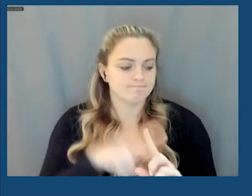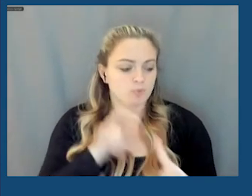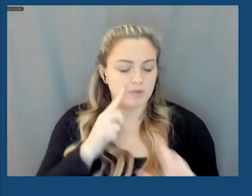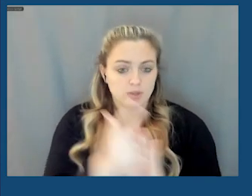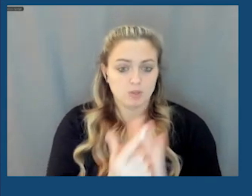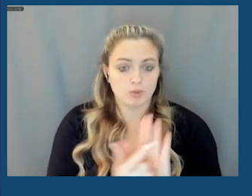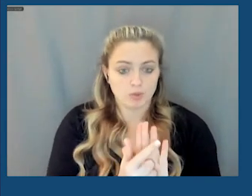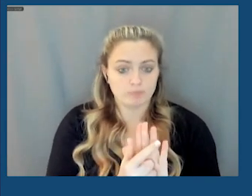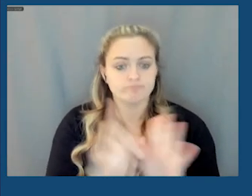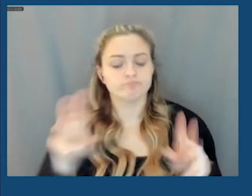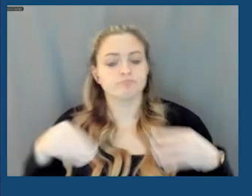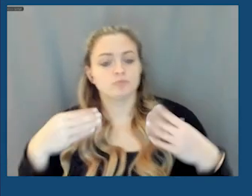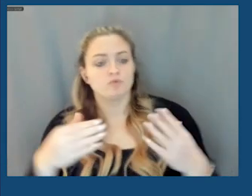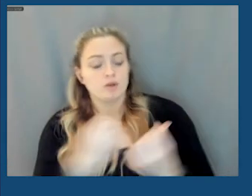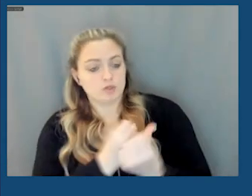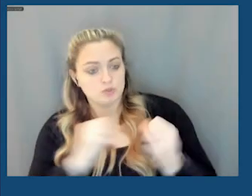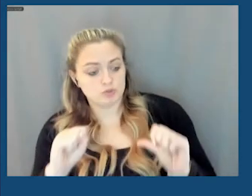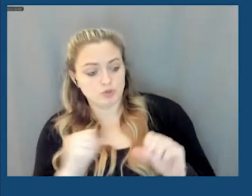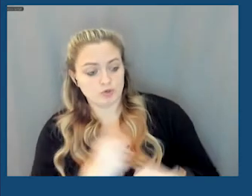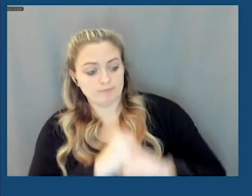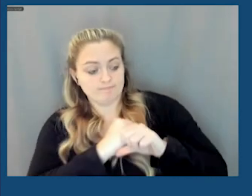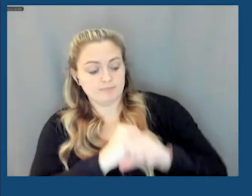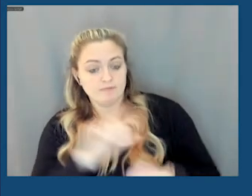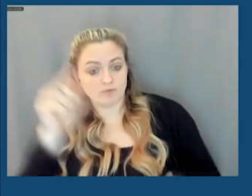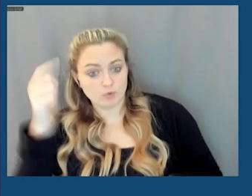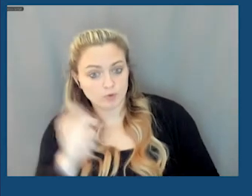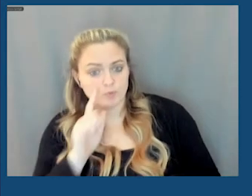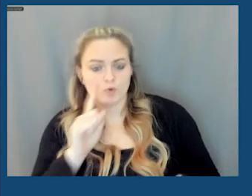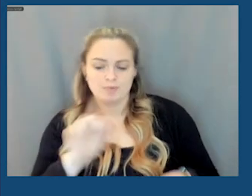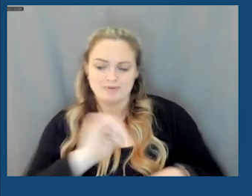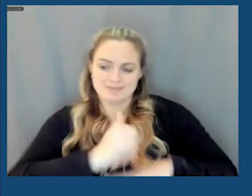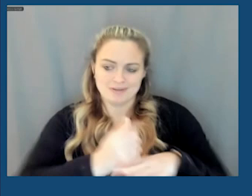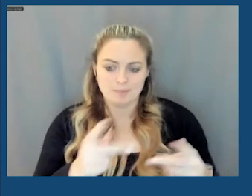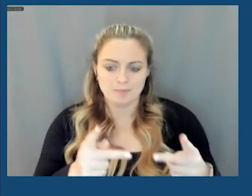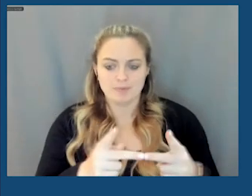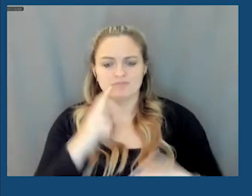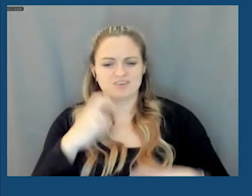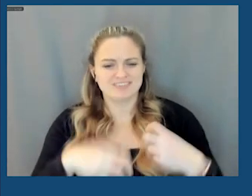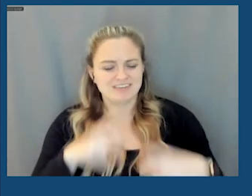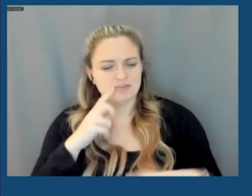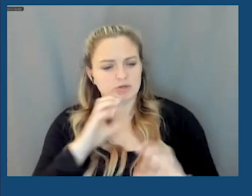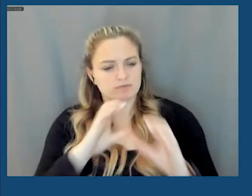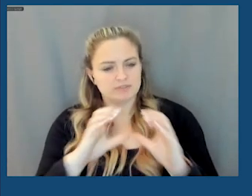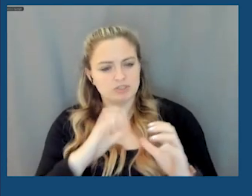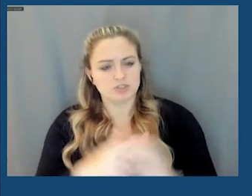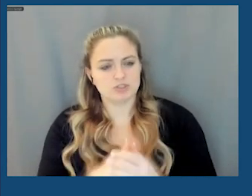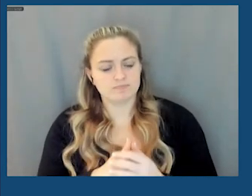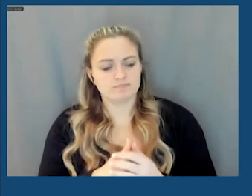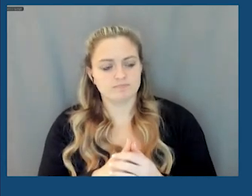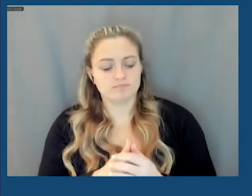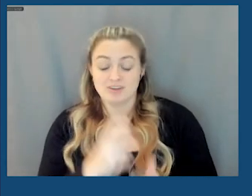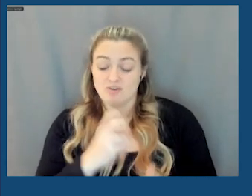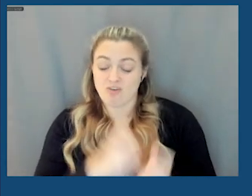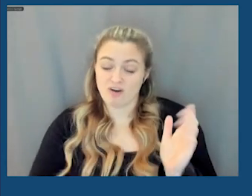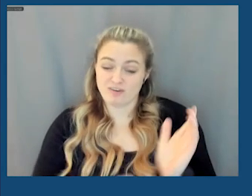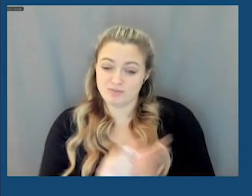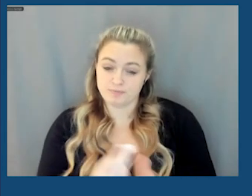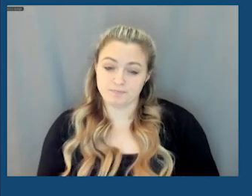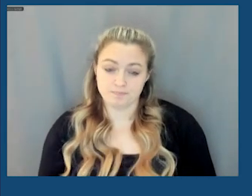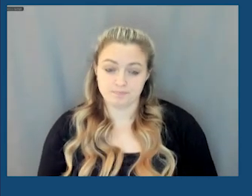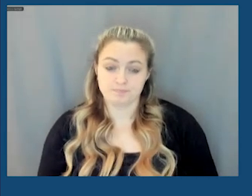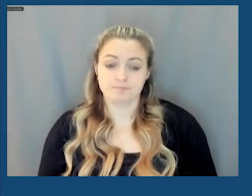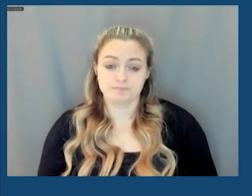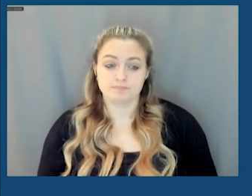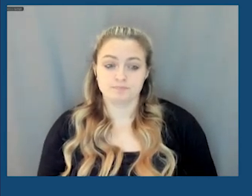and providing security grants, we must also create spaces for difficult conversations and hard truths, where it is